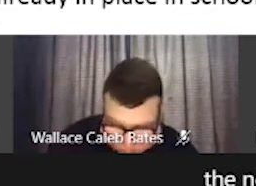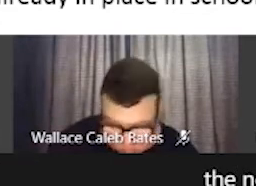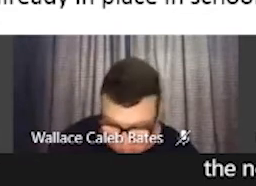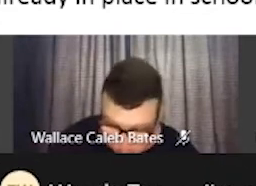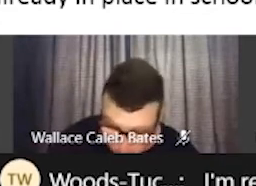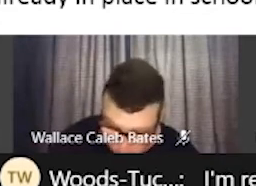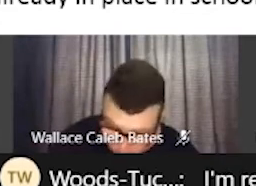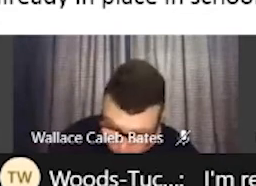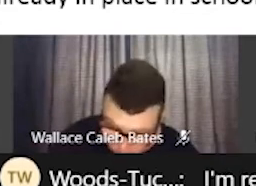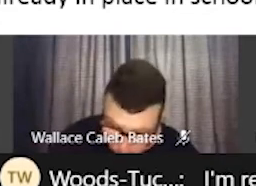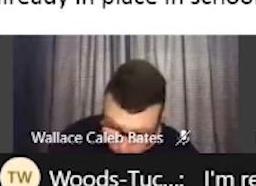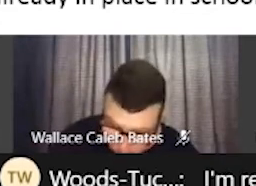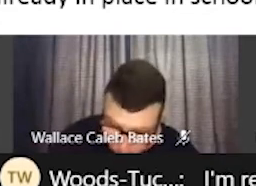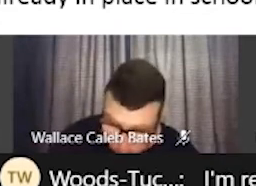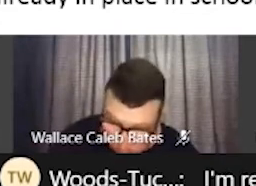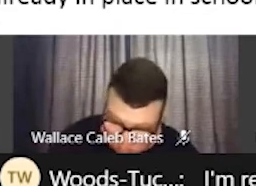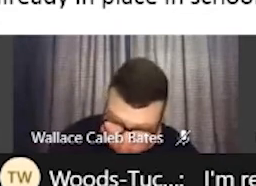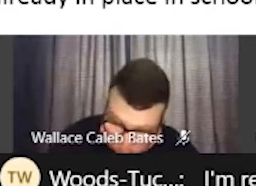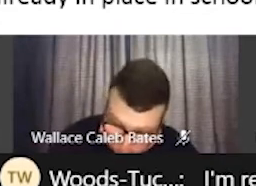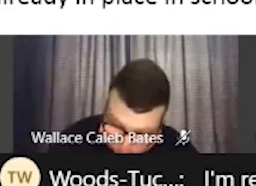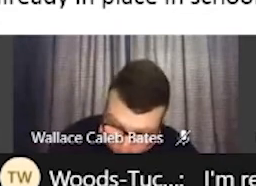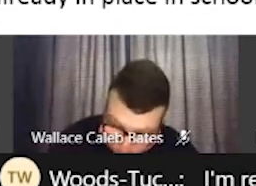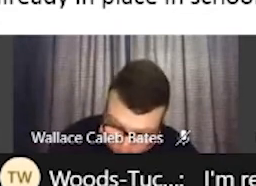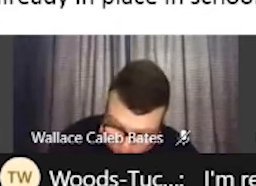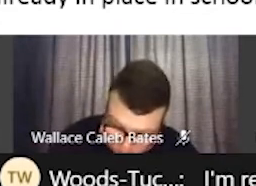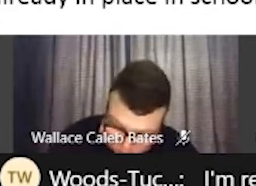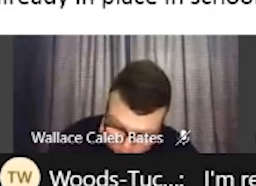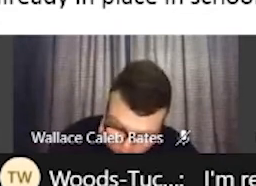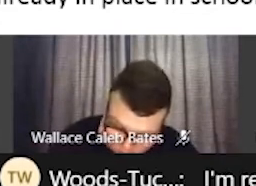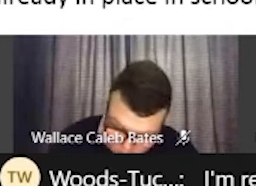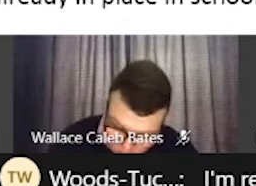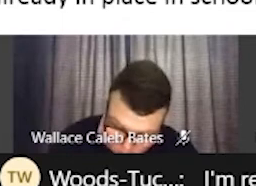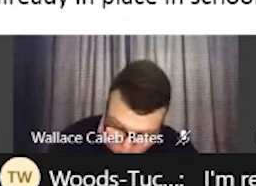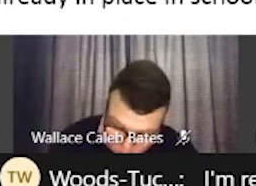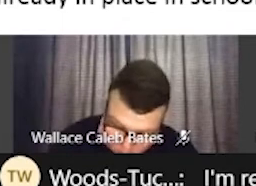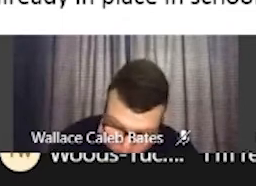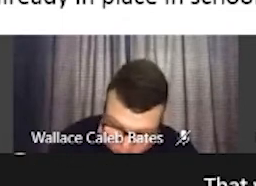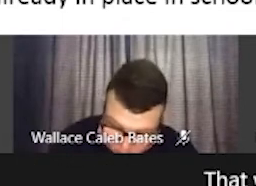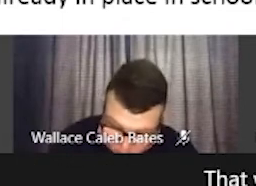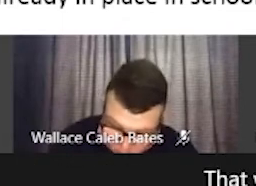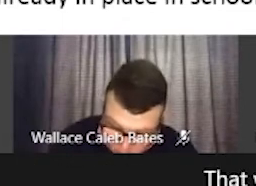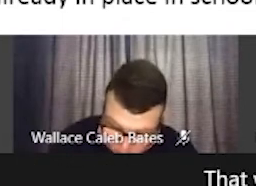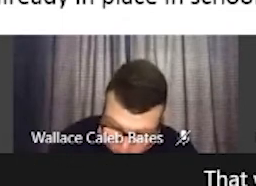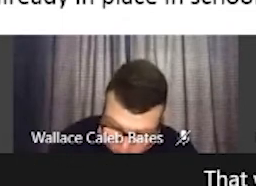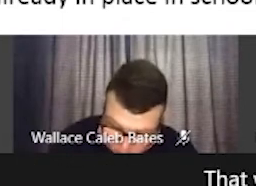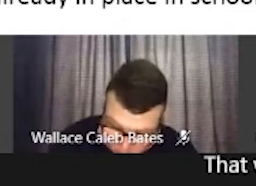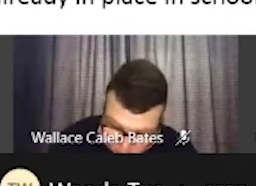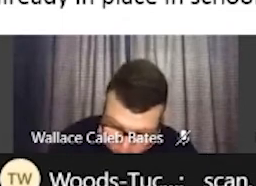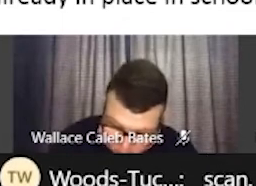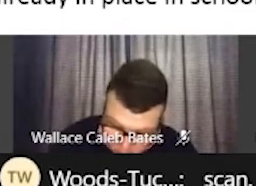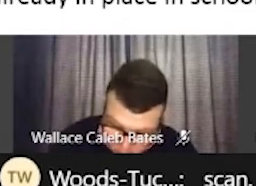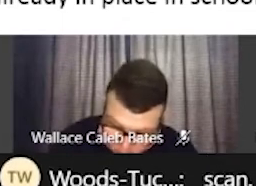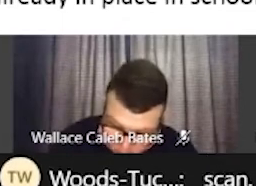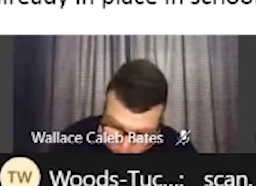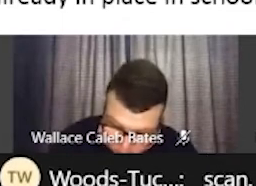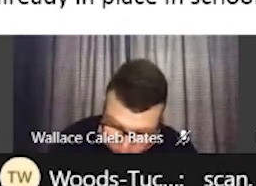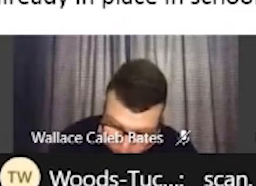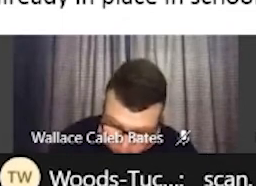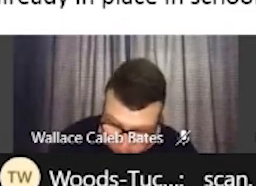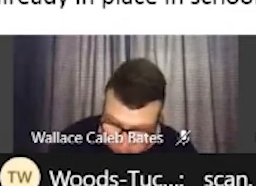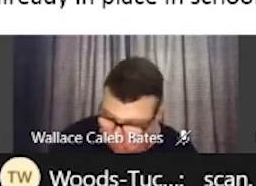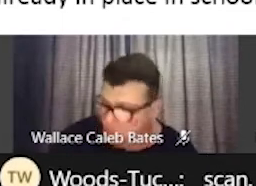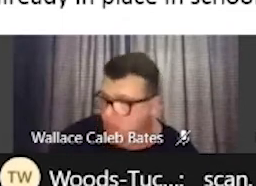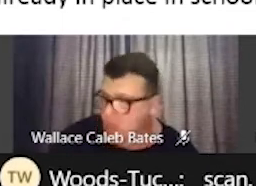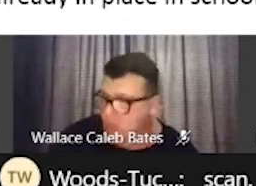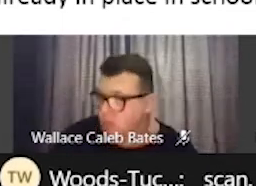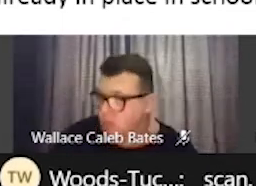here is our equitable practices in our policy scan. When I came here on November 1st,